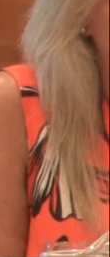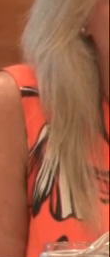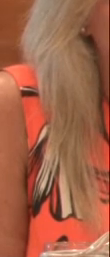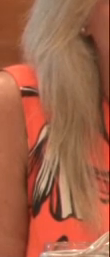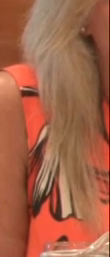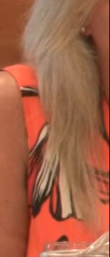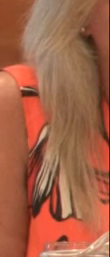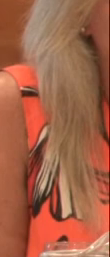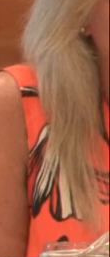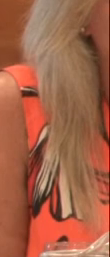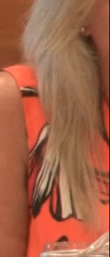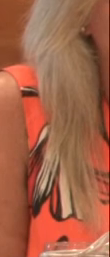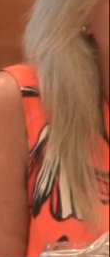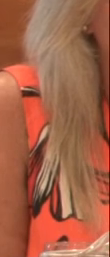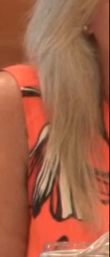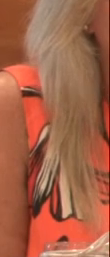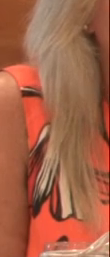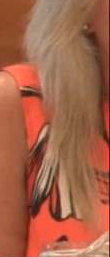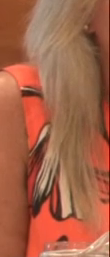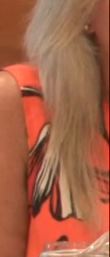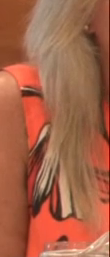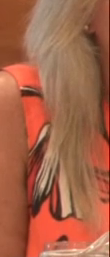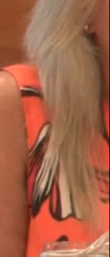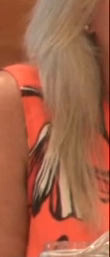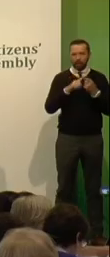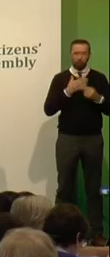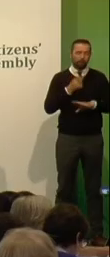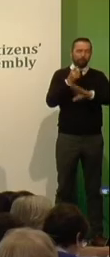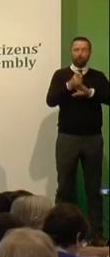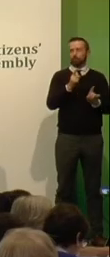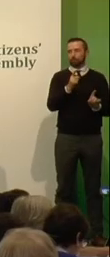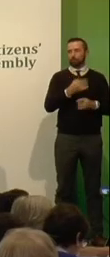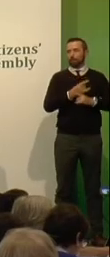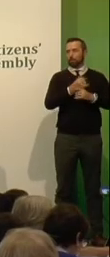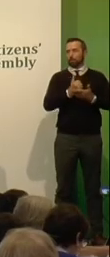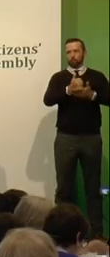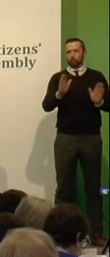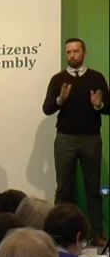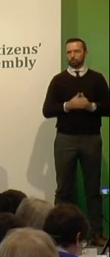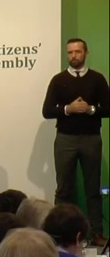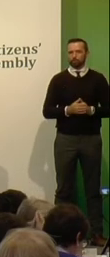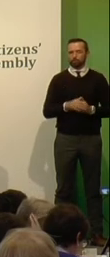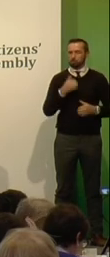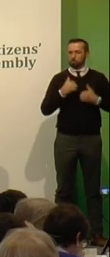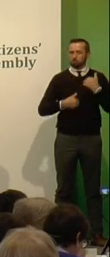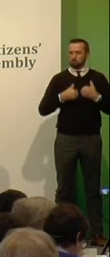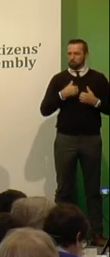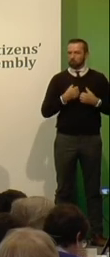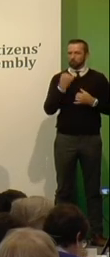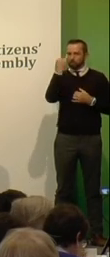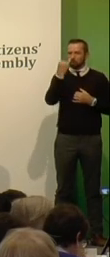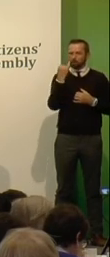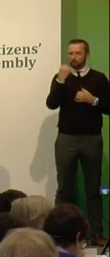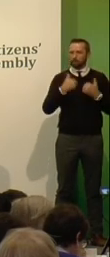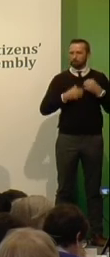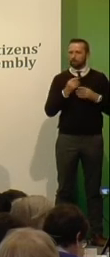there 7 days a week and that they'll just be on hand. And that seems to be a very interesting thing to do, because if